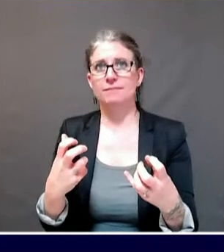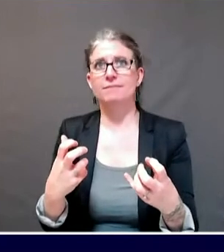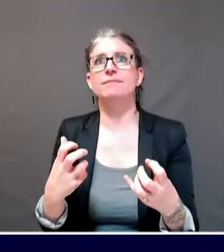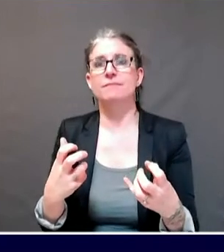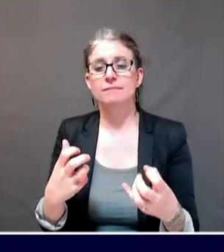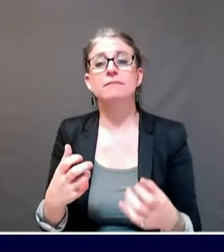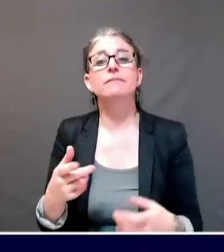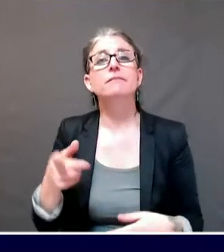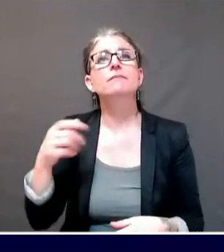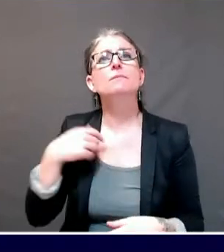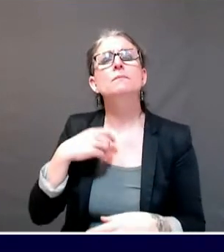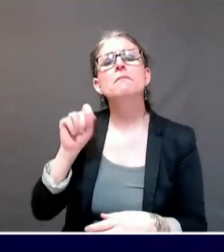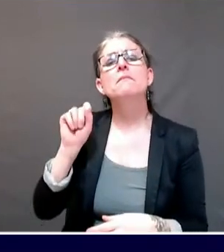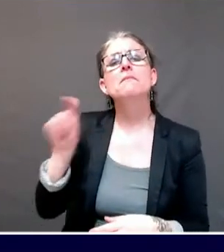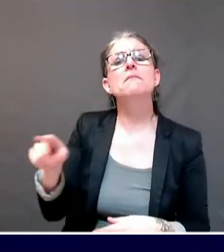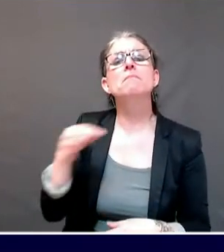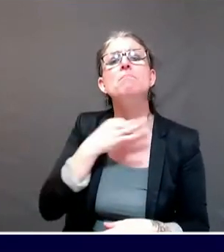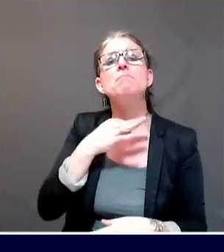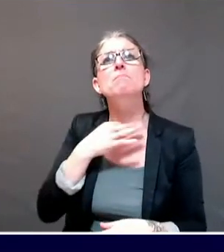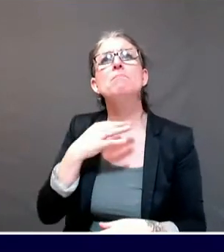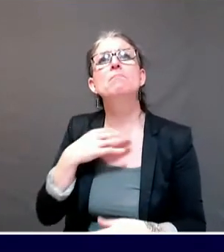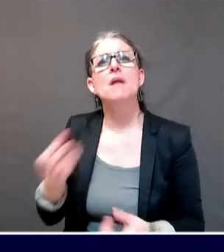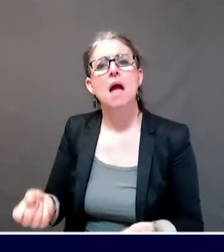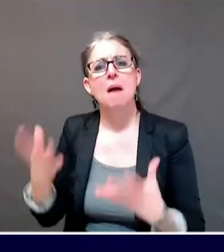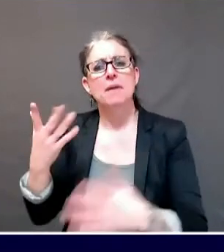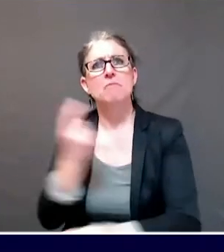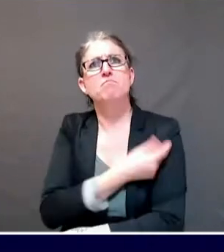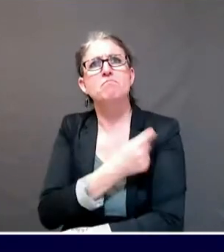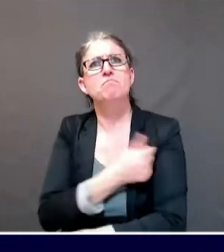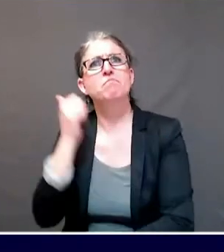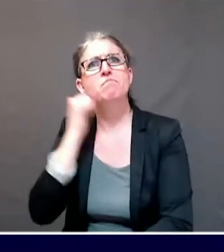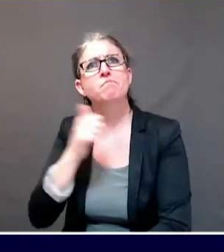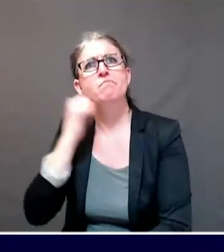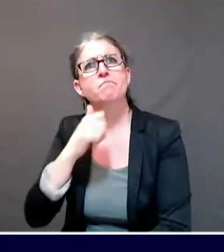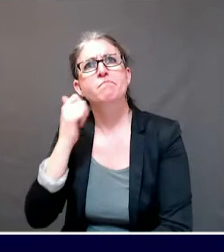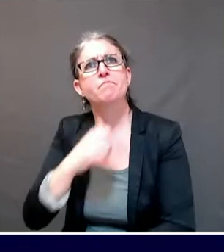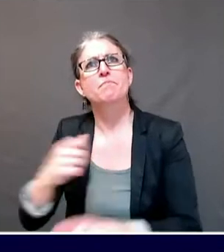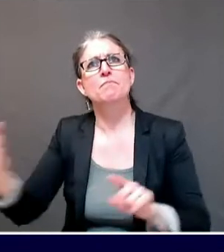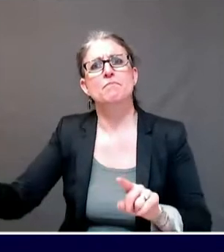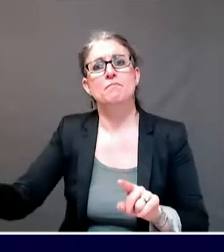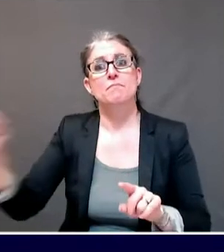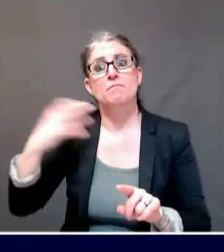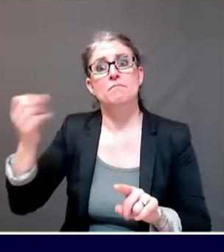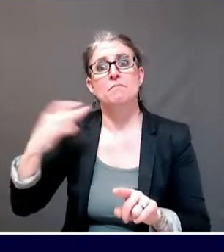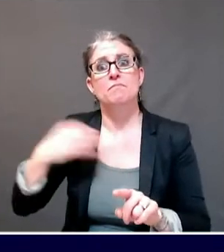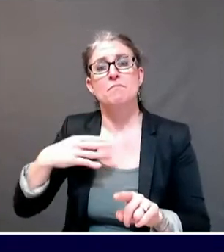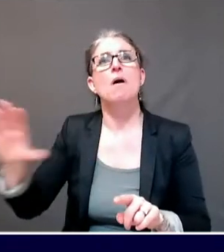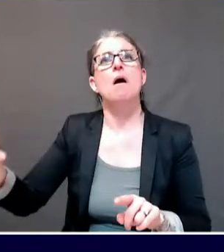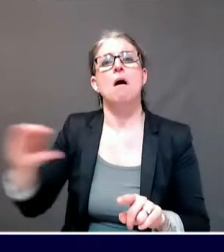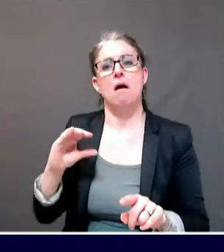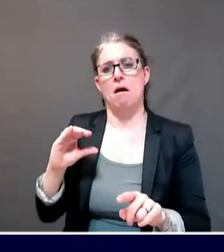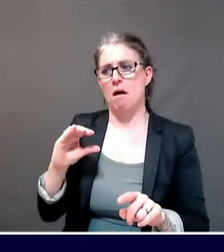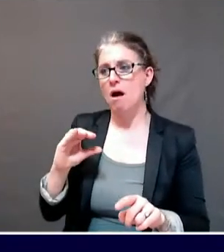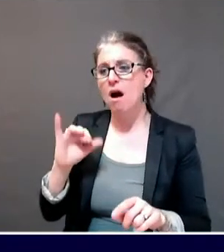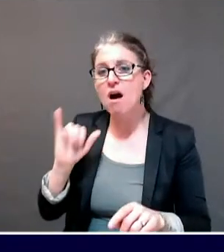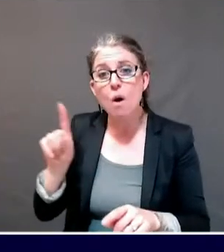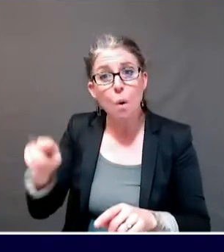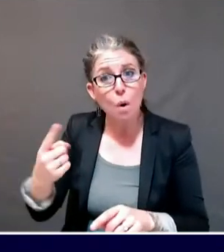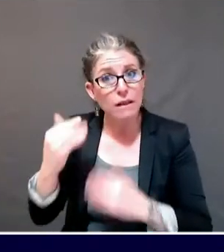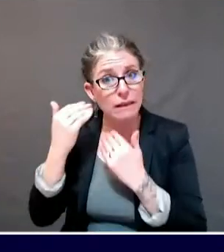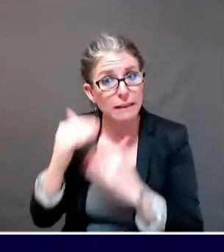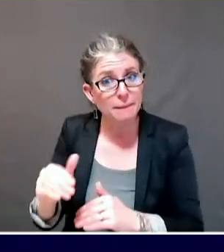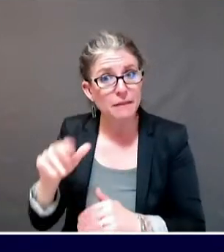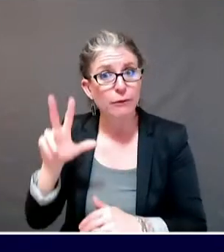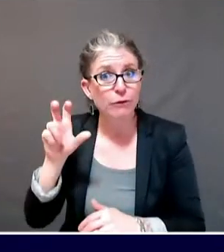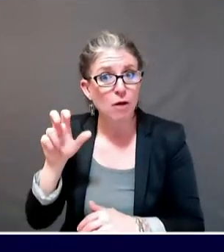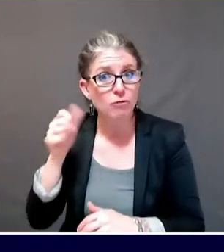no business giving them more than 700 doses at a time. That way there was not in virtually anywhere that, at least initially,